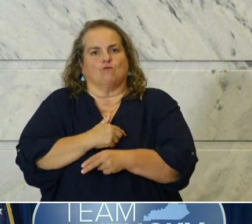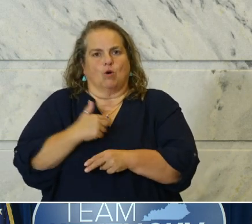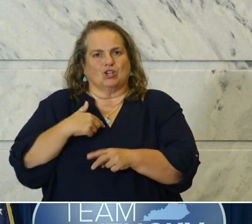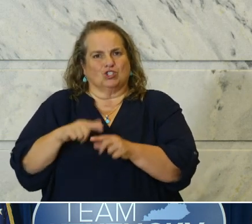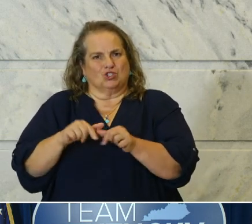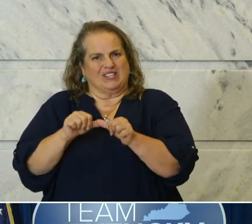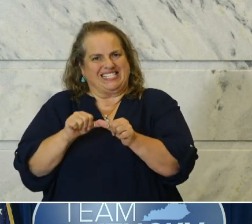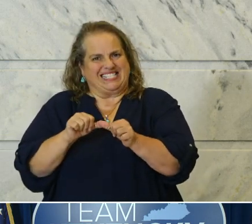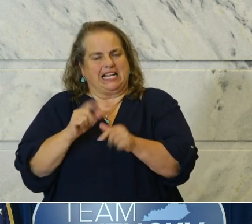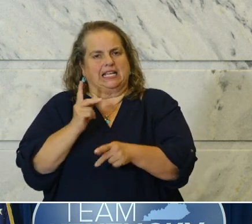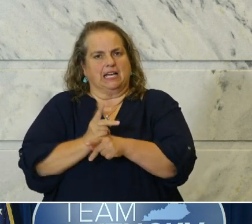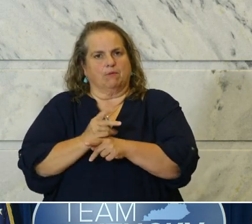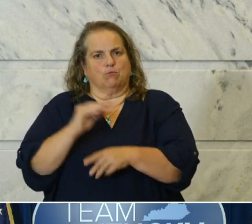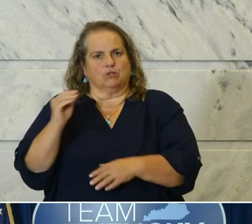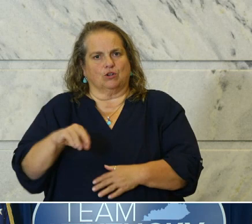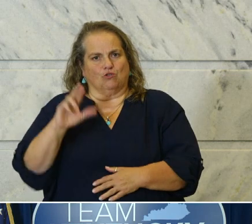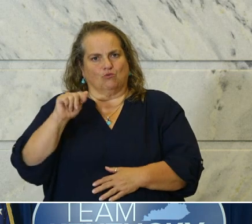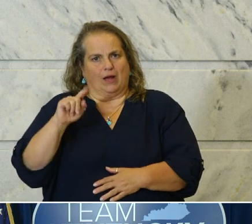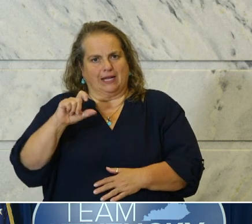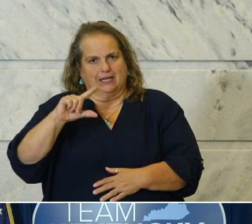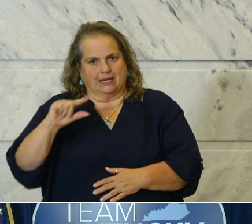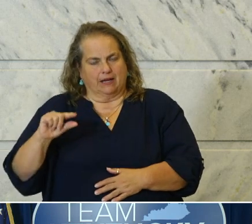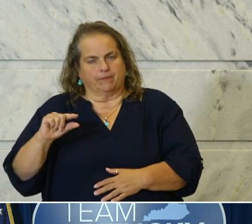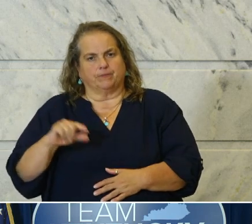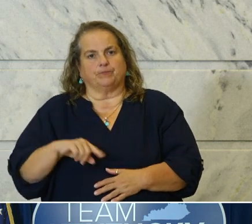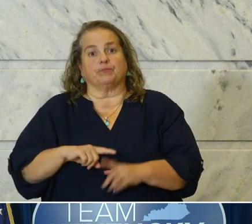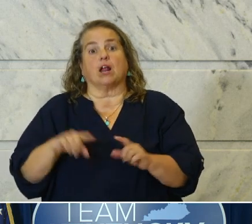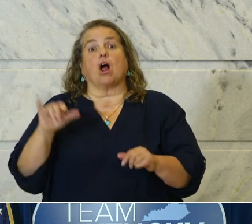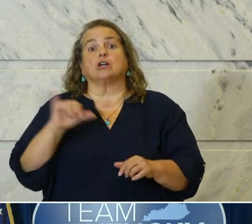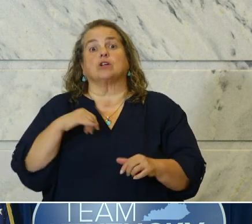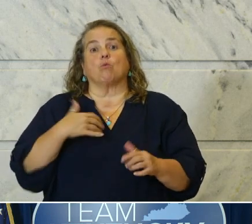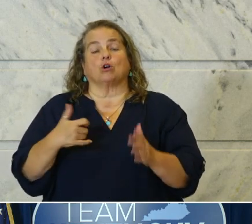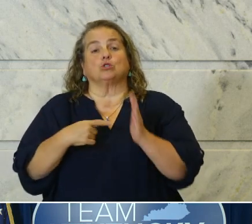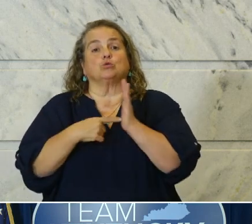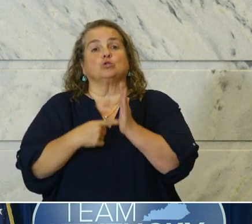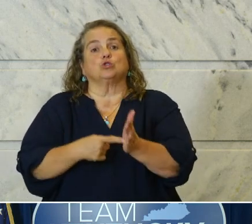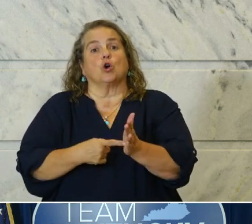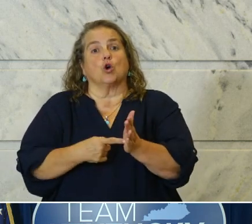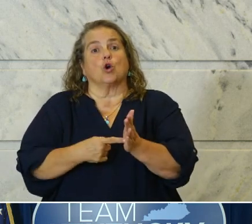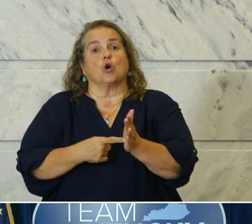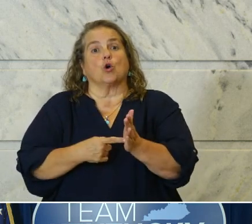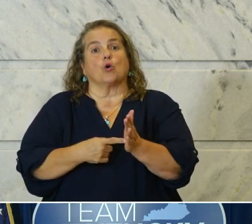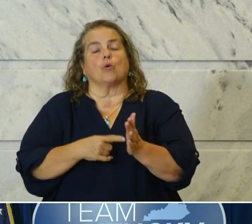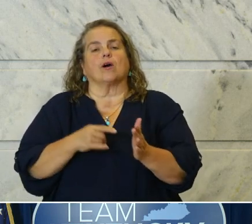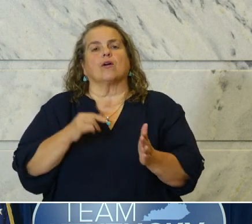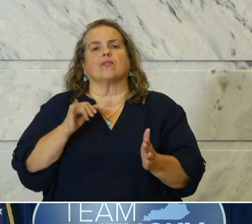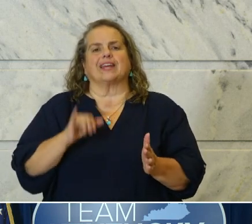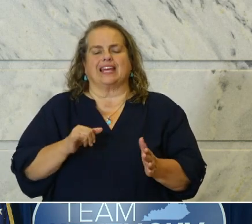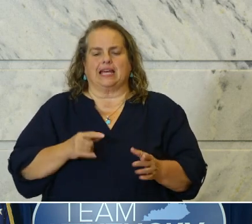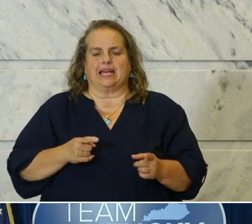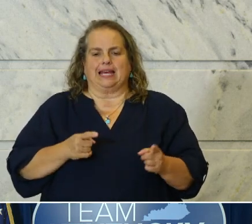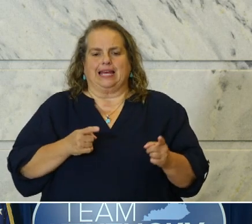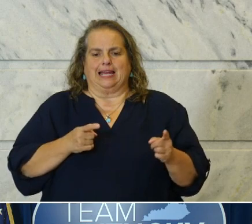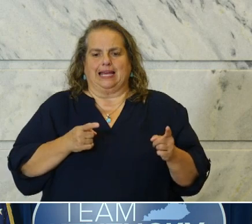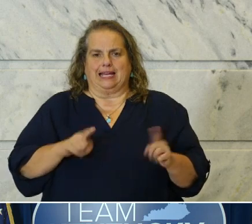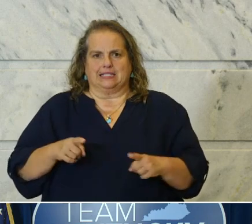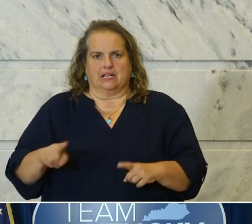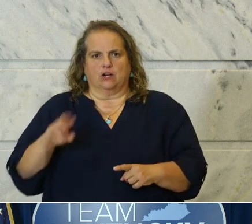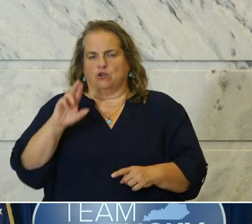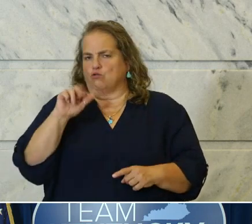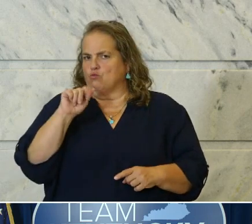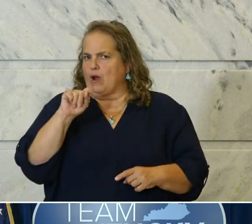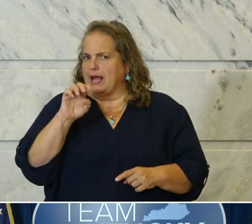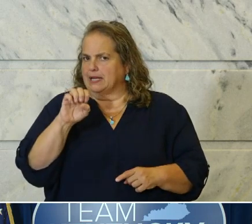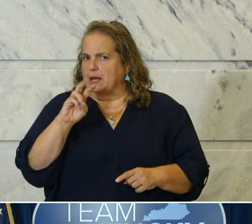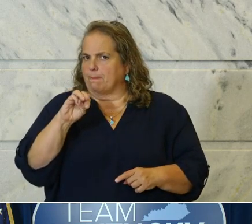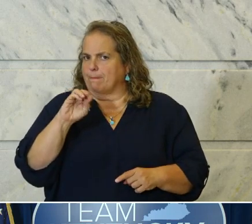to do. Also want to show the incident rate map. As you all know, we put